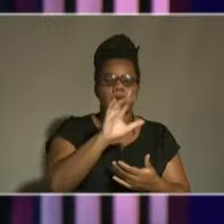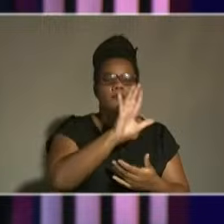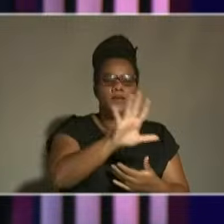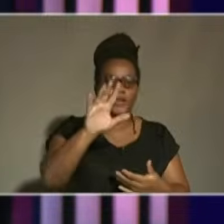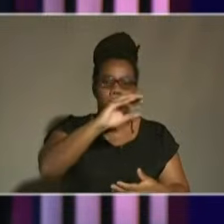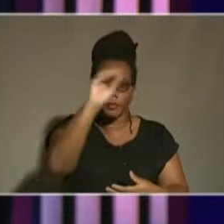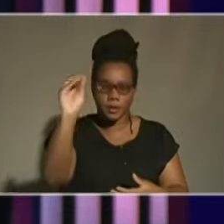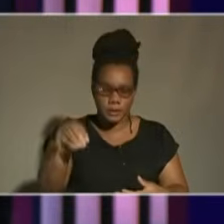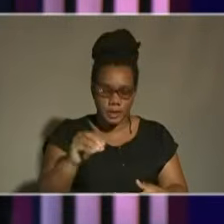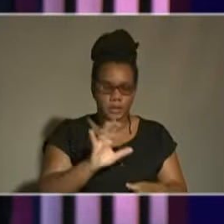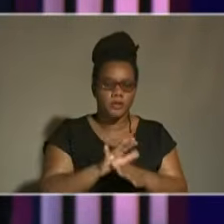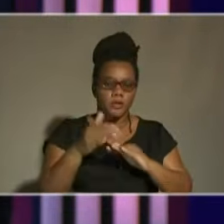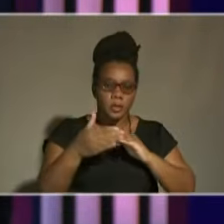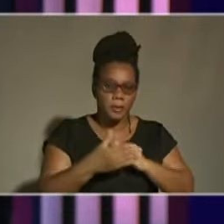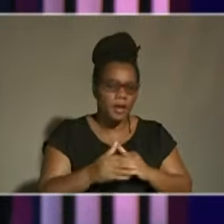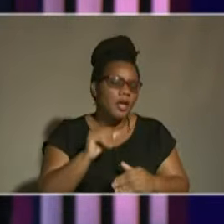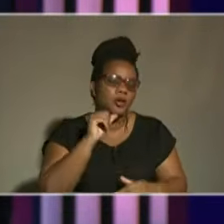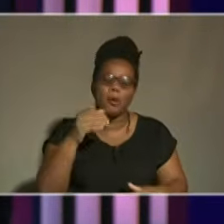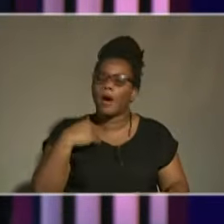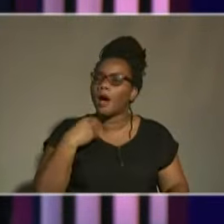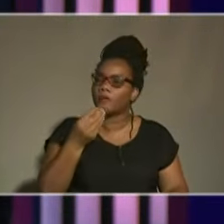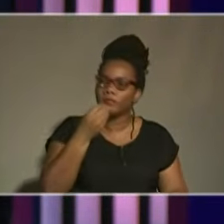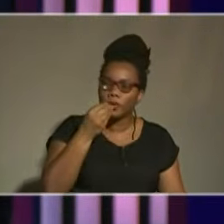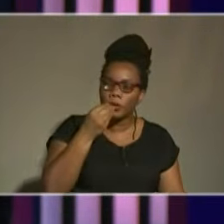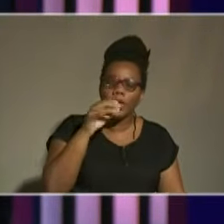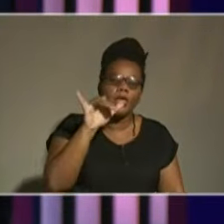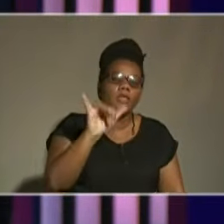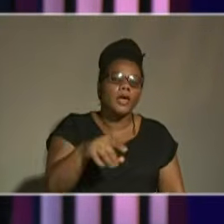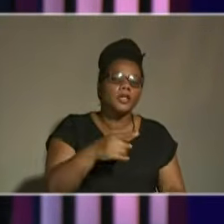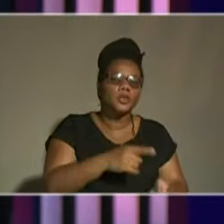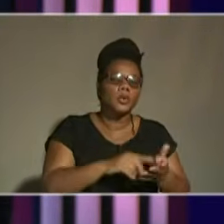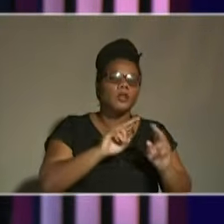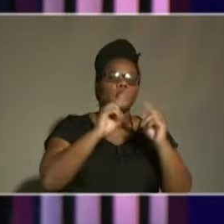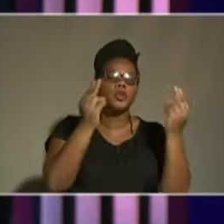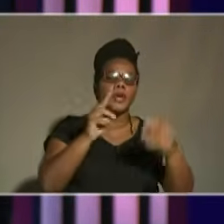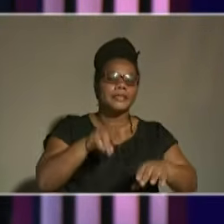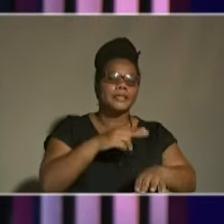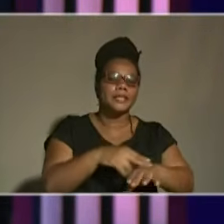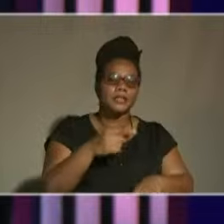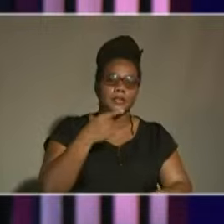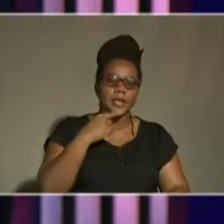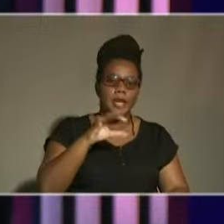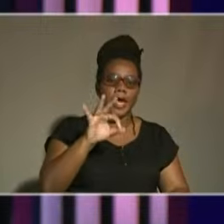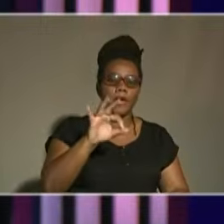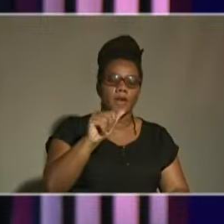from food insecurity. That is what the United Nations says, the FAO, which is an agency of the UN,